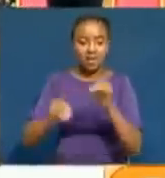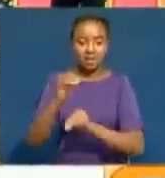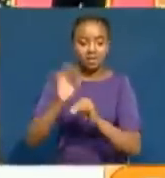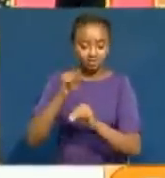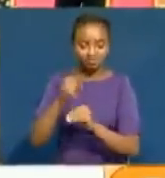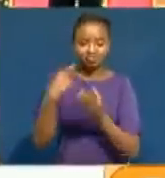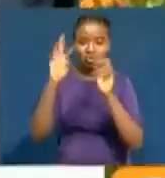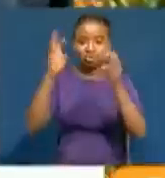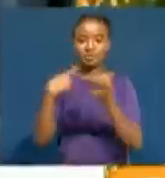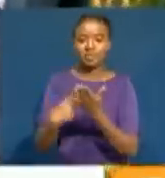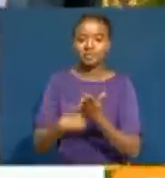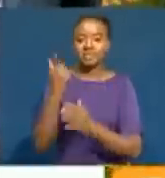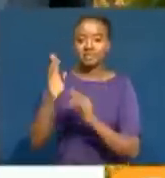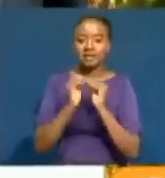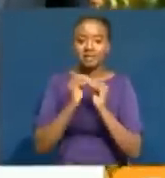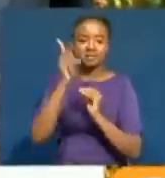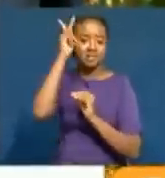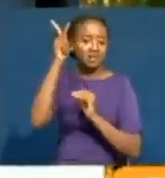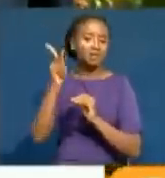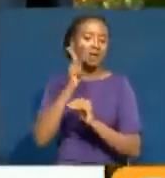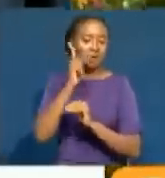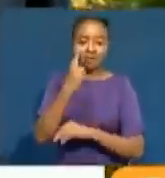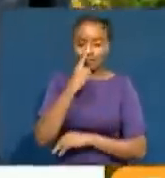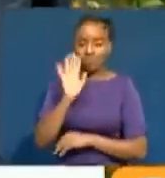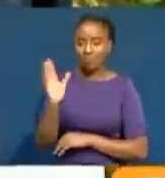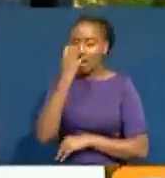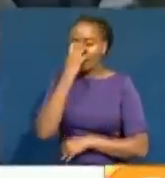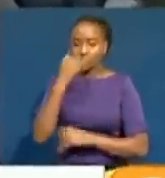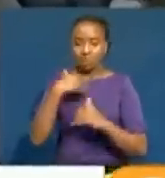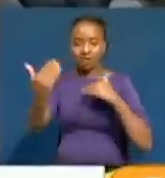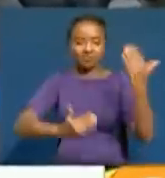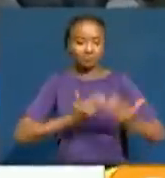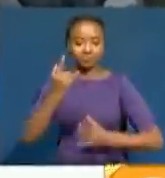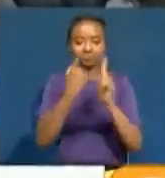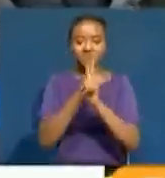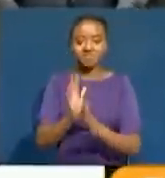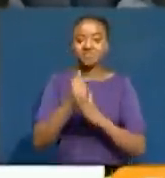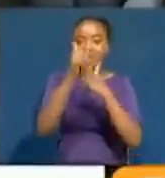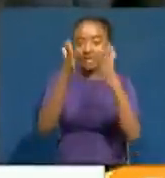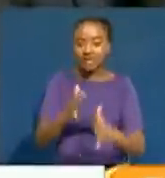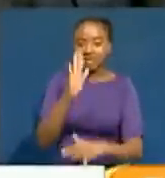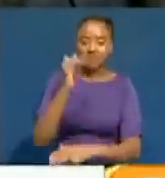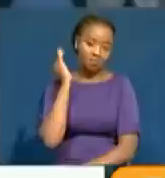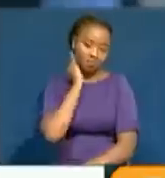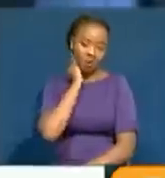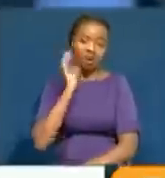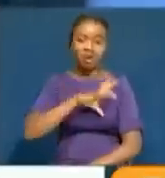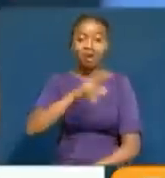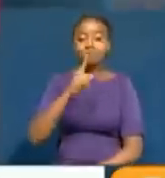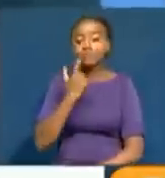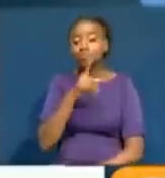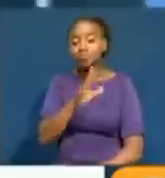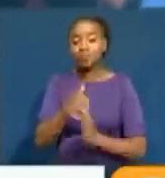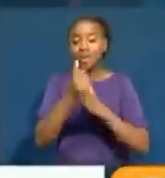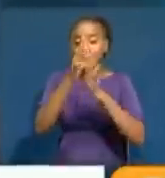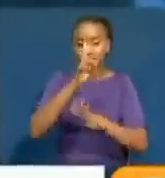subject of discussion at the Deputy President's official residence in Karen, where he hosted a delegation of religious leaders from Murang'a County.